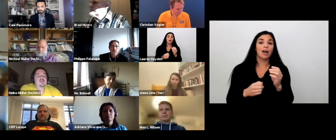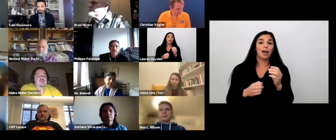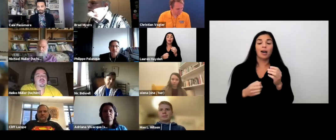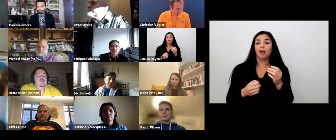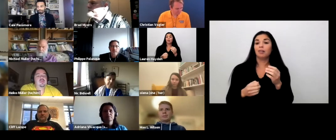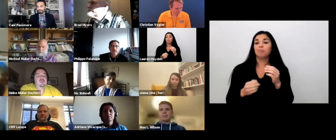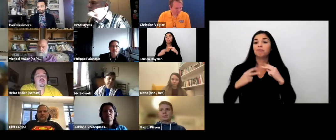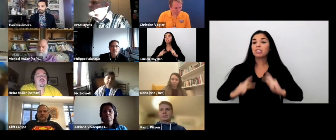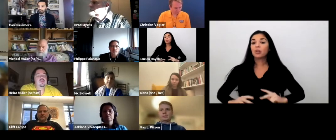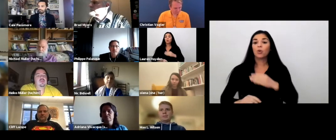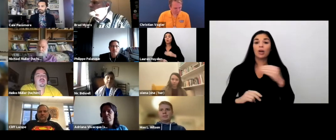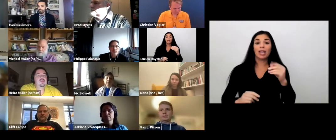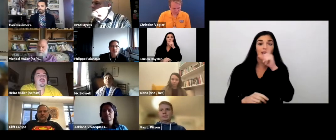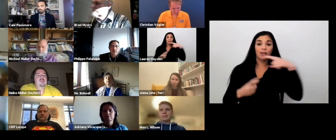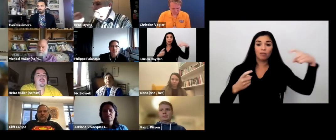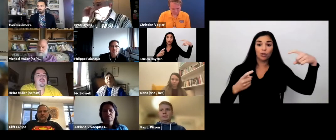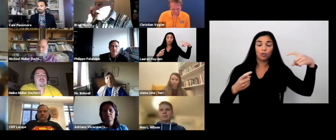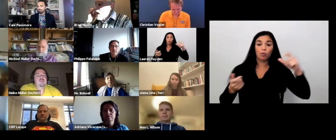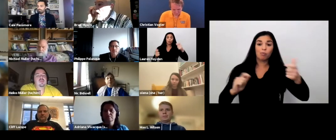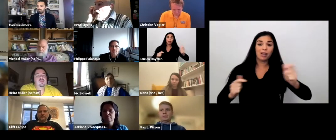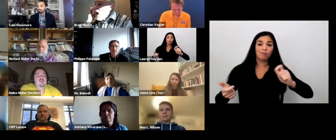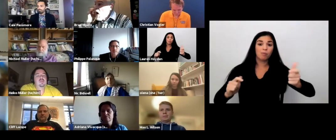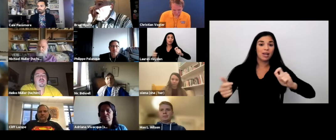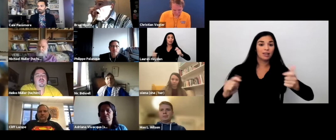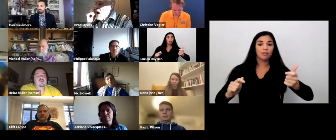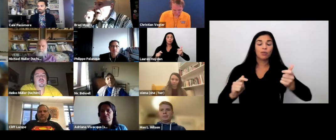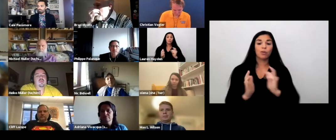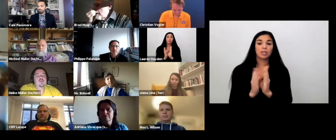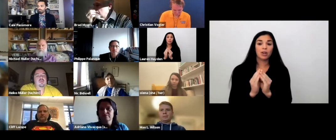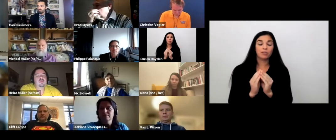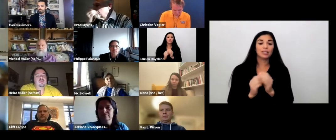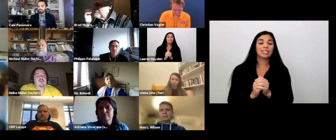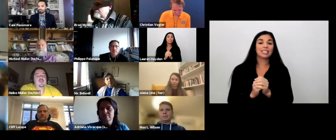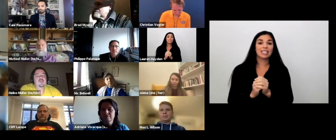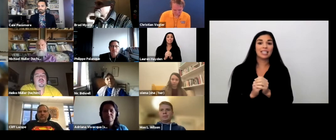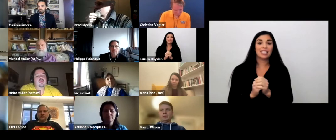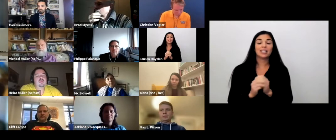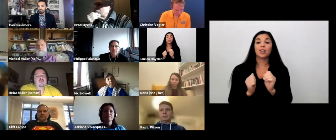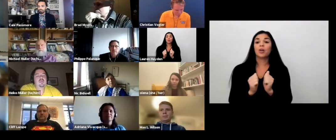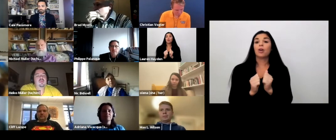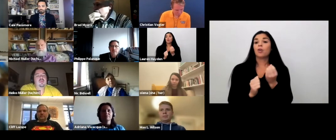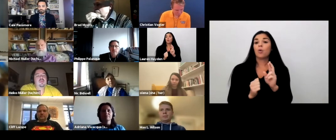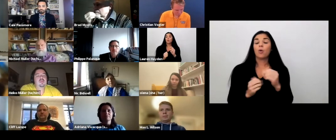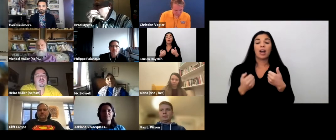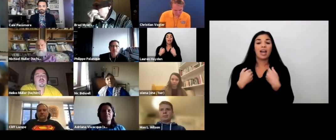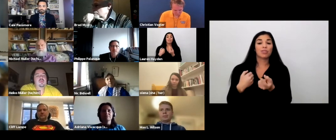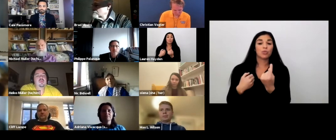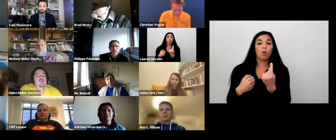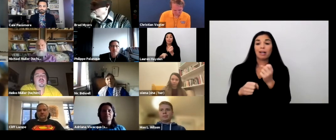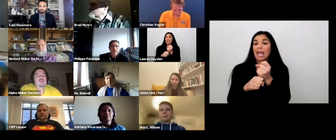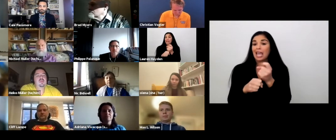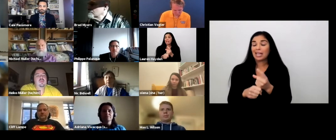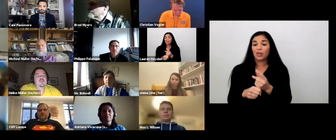virtual conferences. That's ALT, go big with a single annual physical conference plus 4 virtual ones.